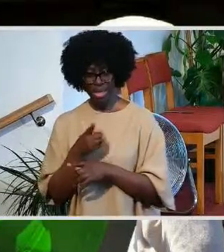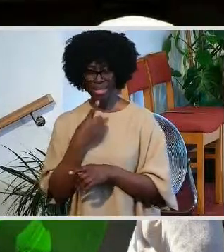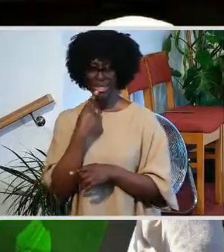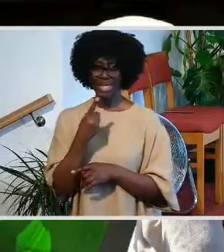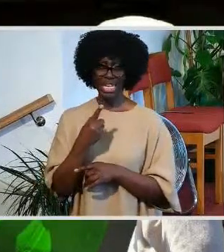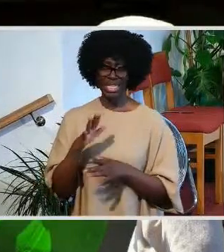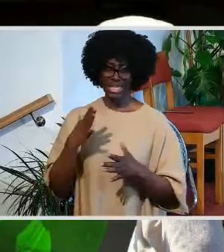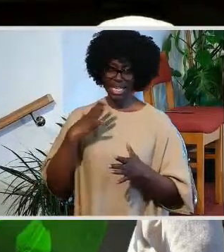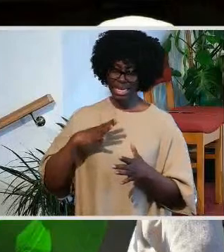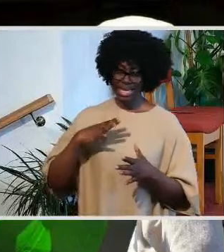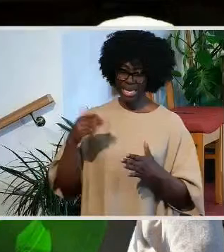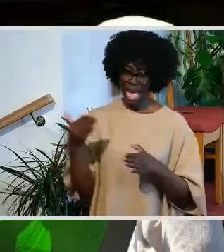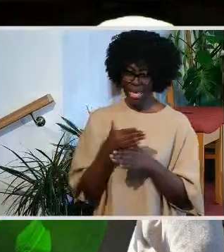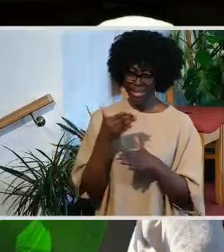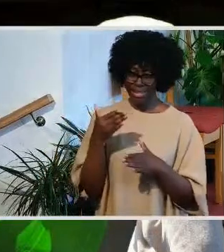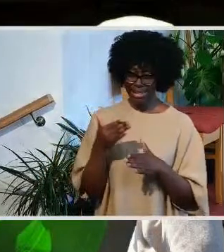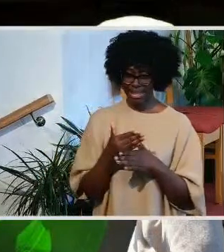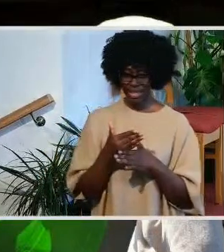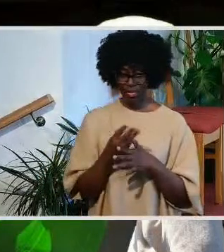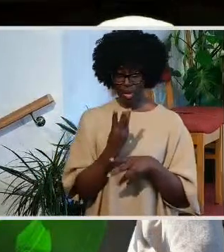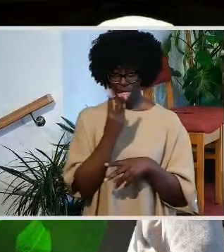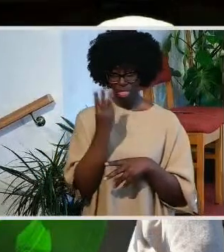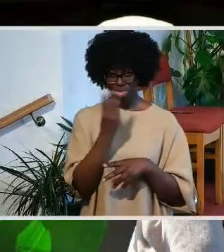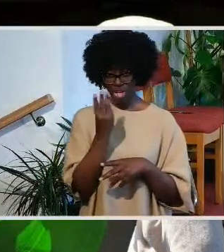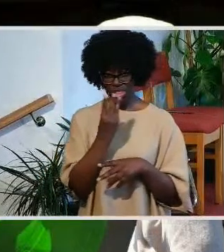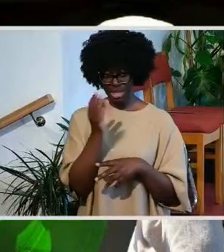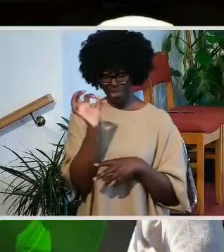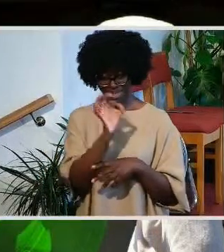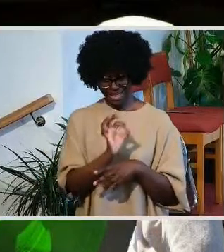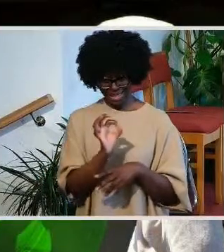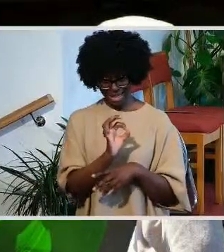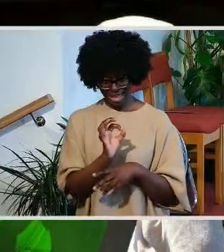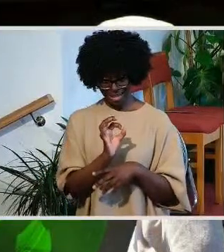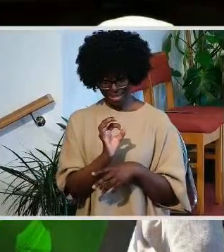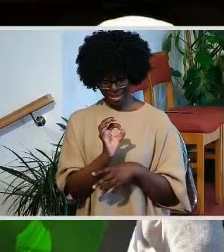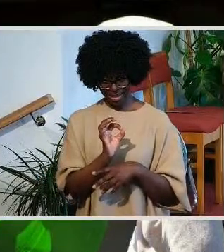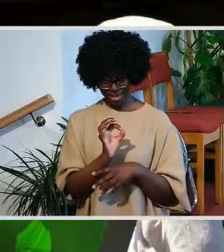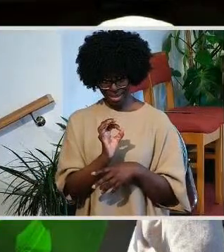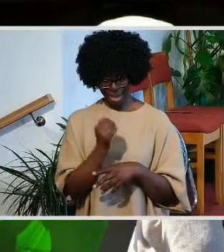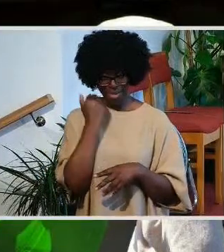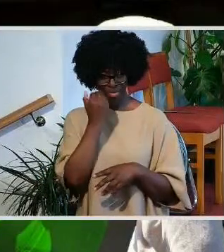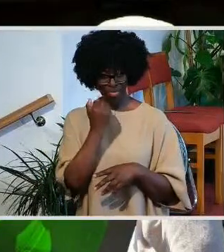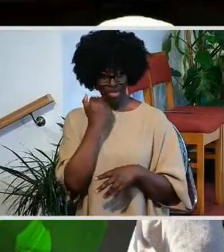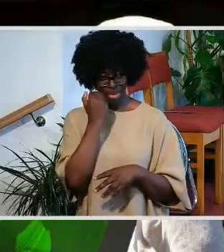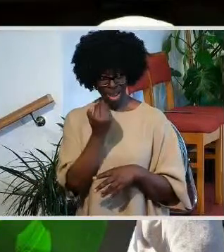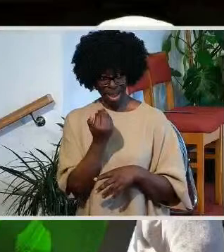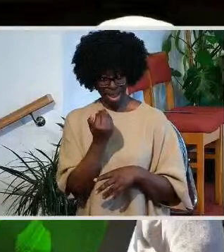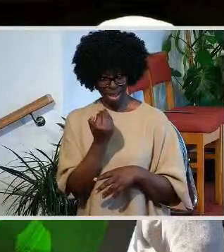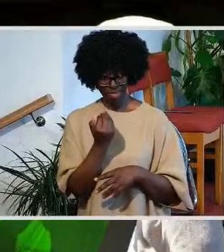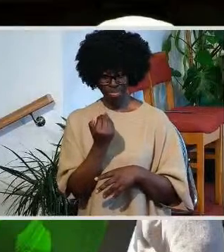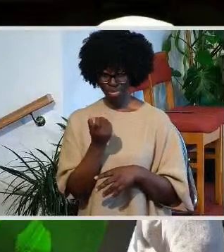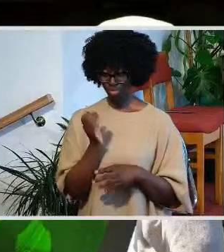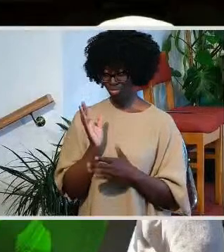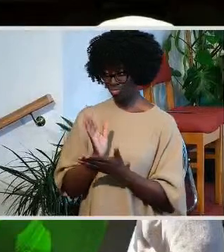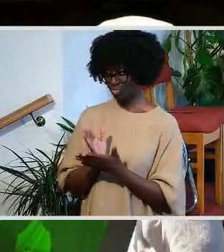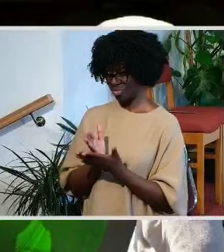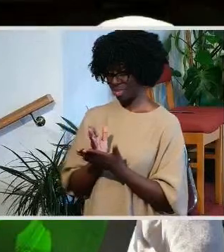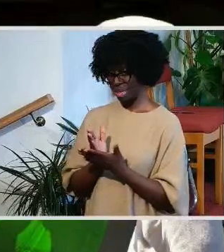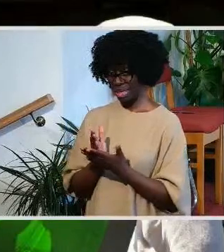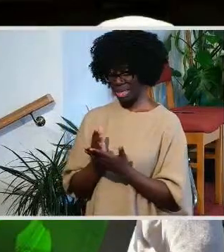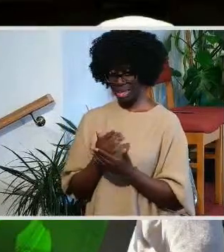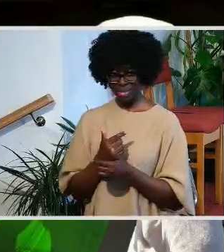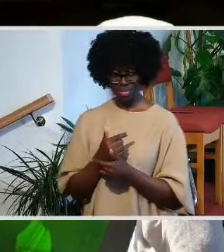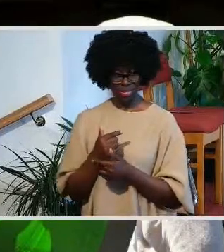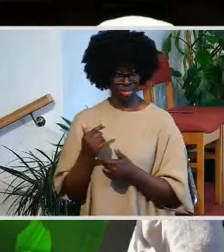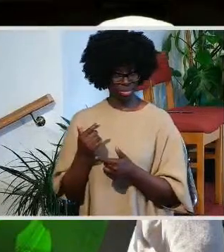for, he says, about 30% of our day. That's the target. But most of us are much less active. But if we're aiming for 10